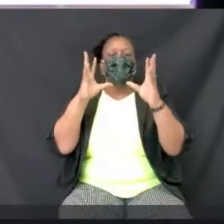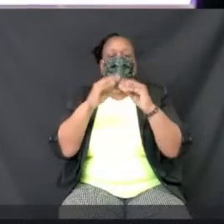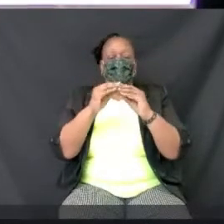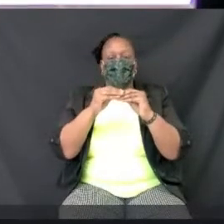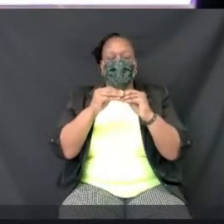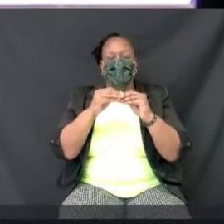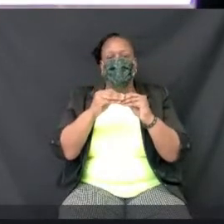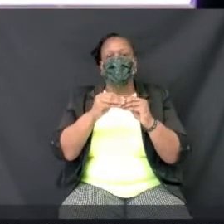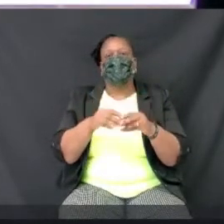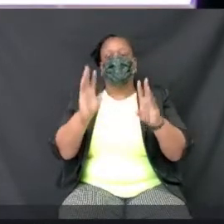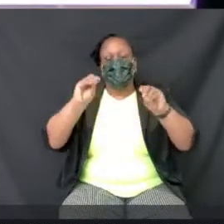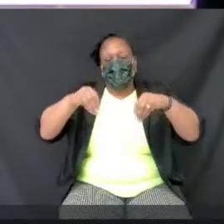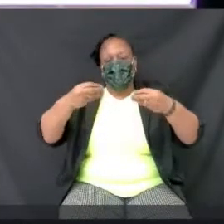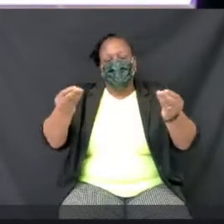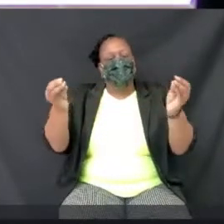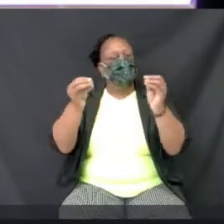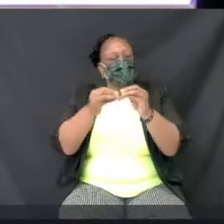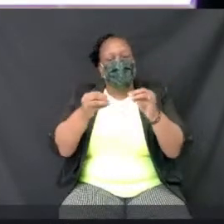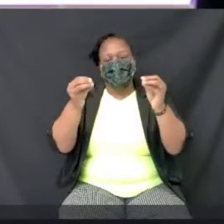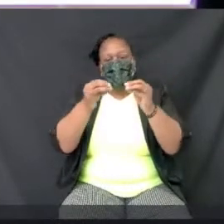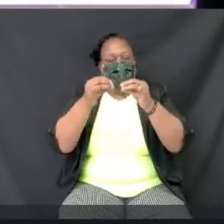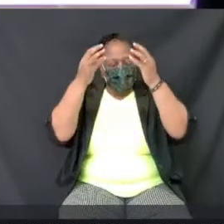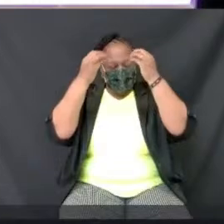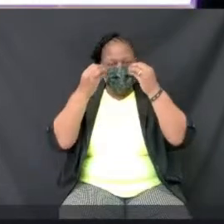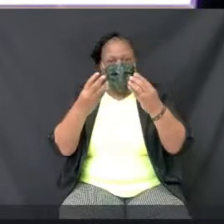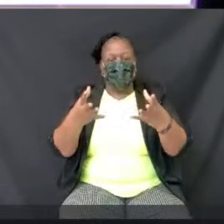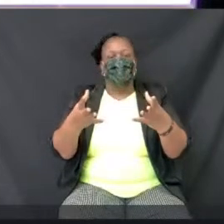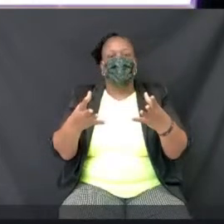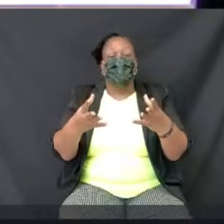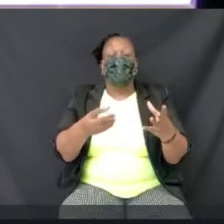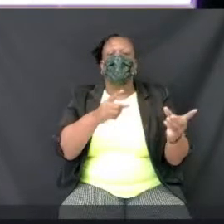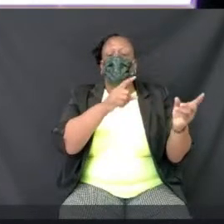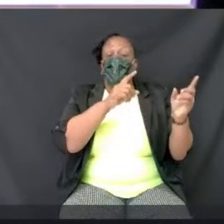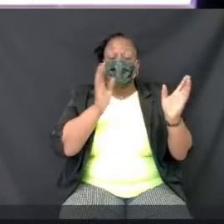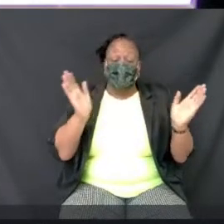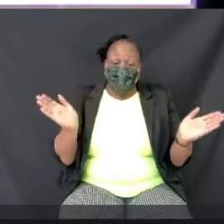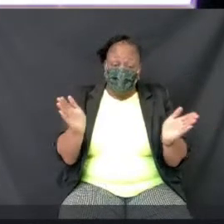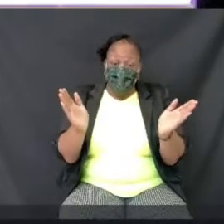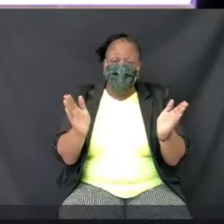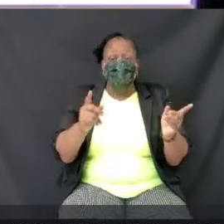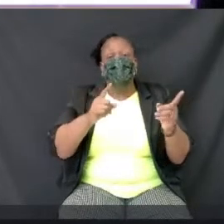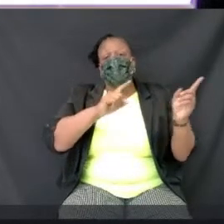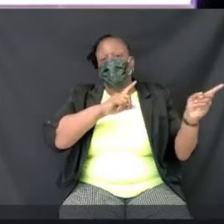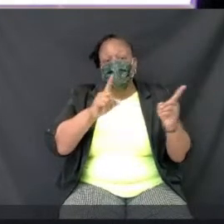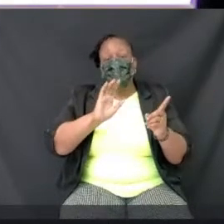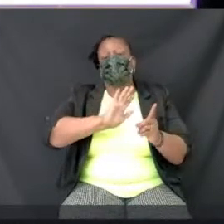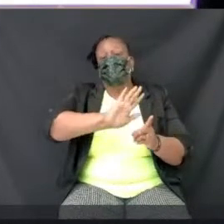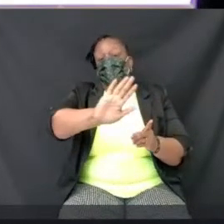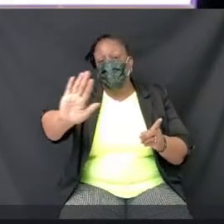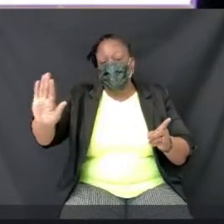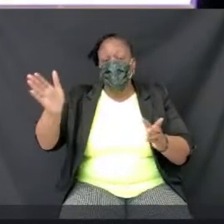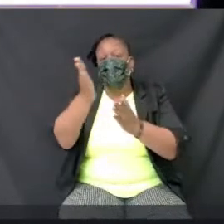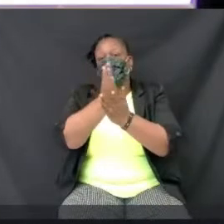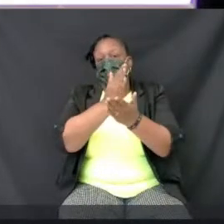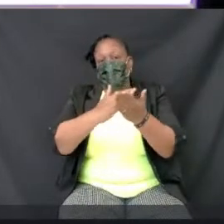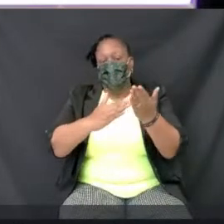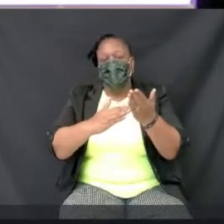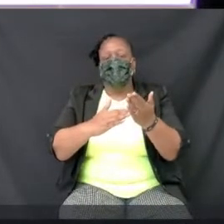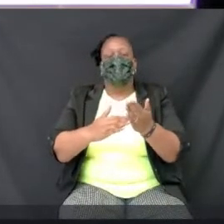update you and continue to implore that you do your part in adhering to the